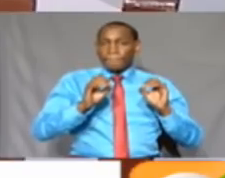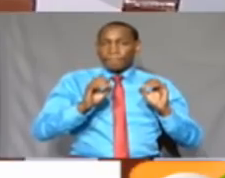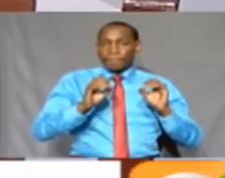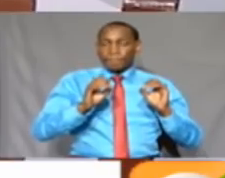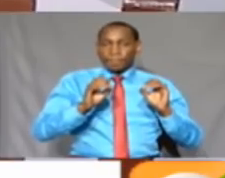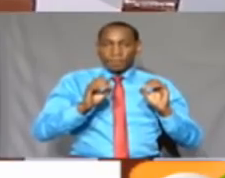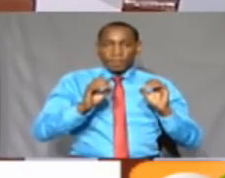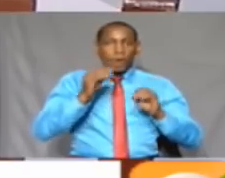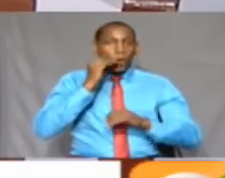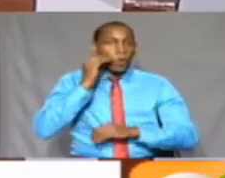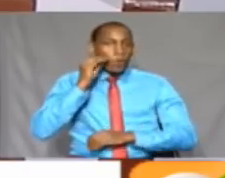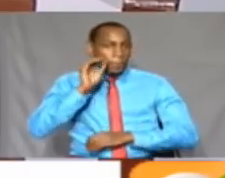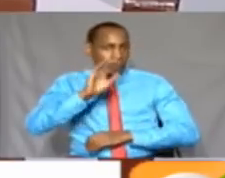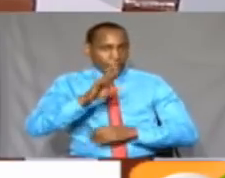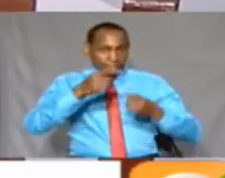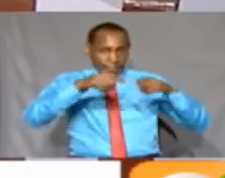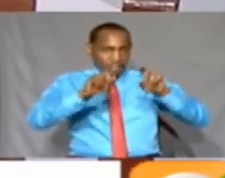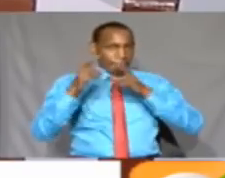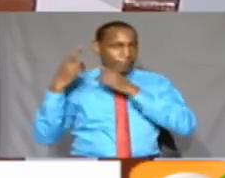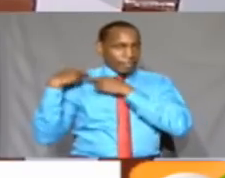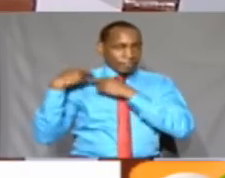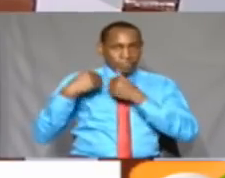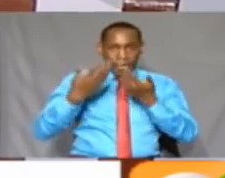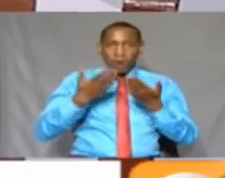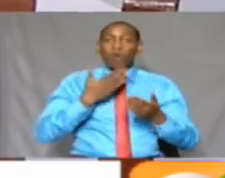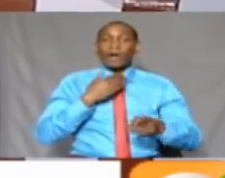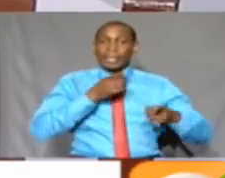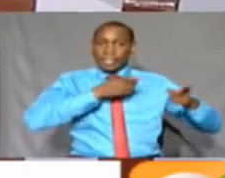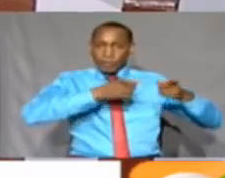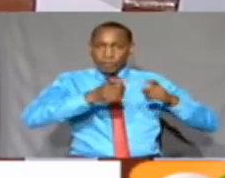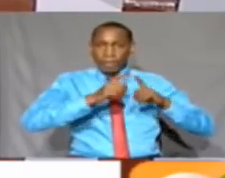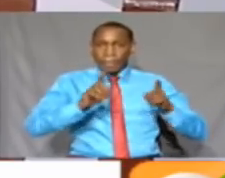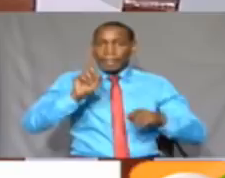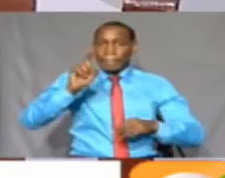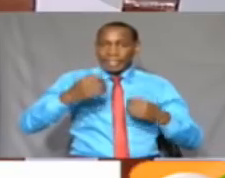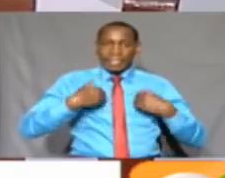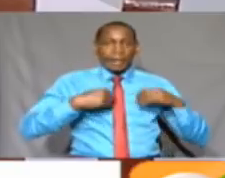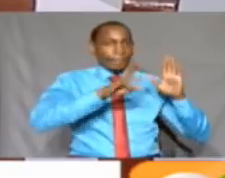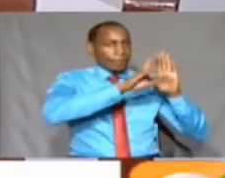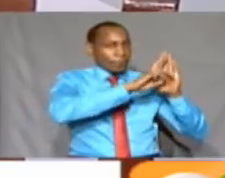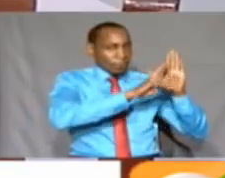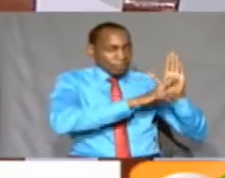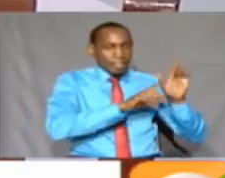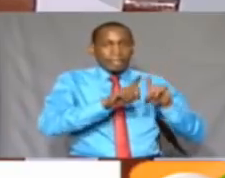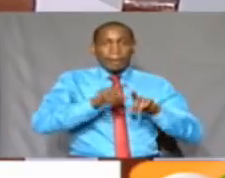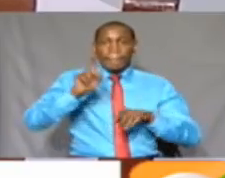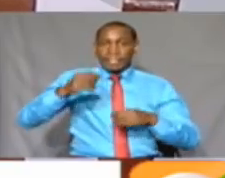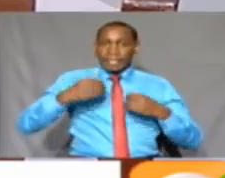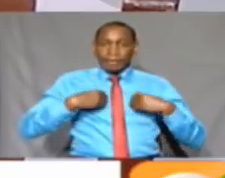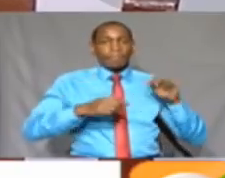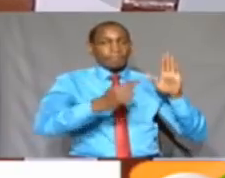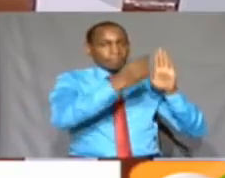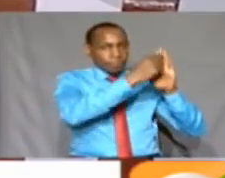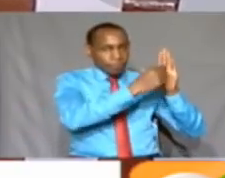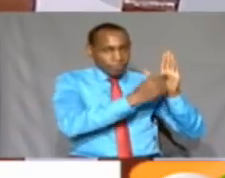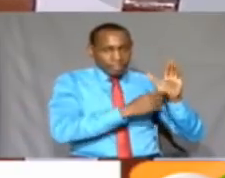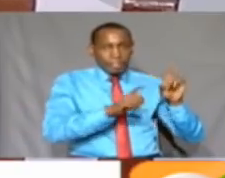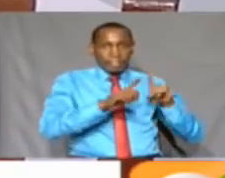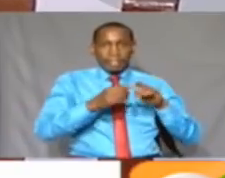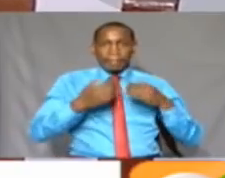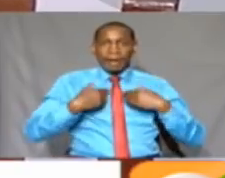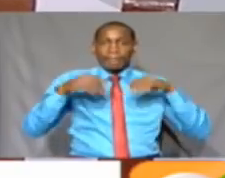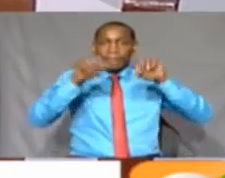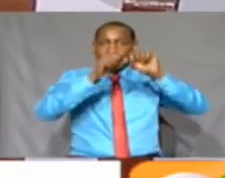home, really, it's up to you how you want to manage, but there must be rules, and there must be guidelines, and there must be